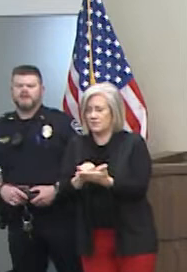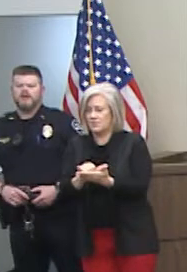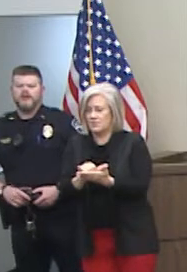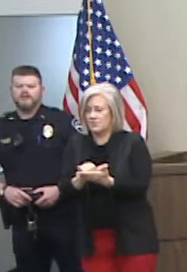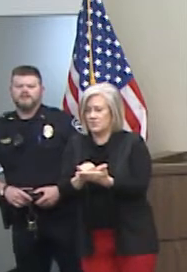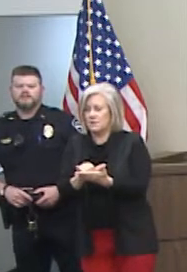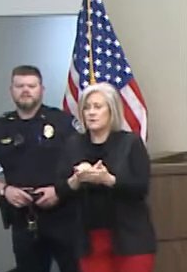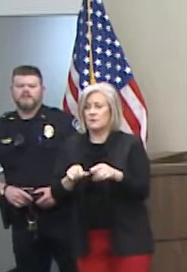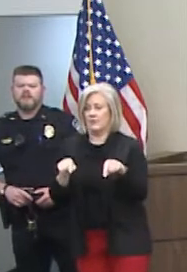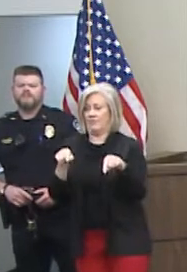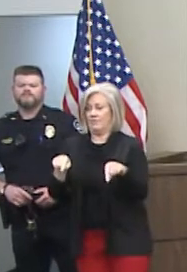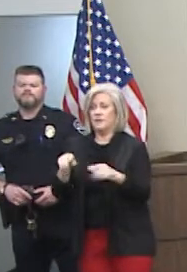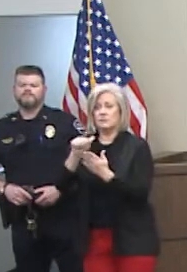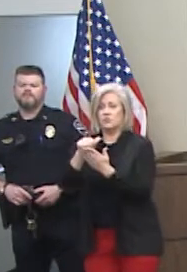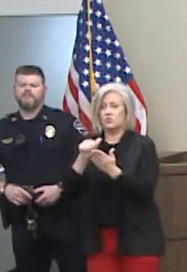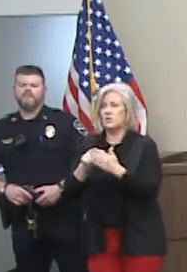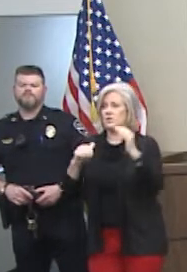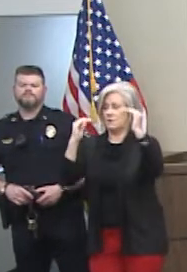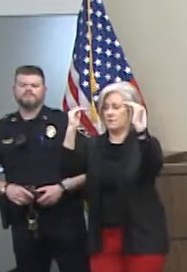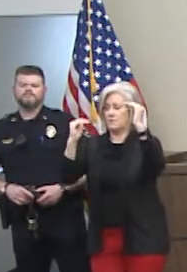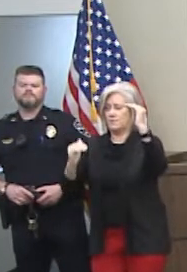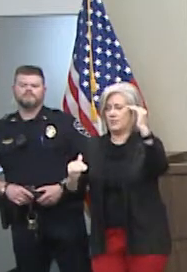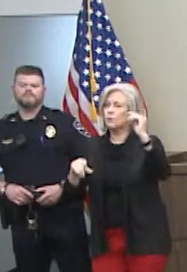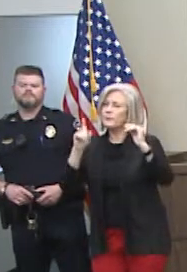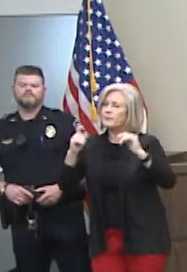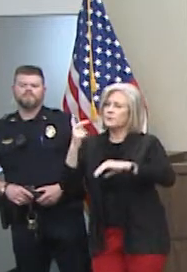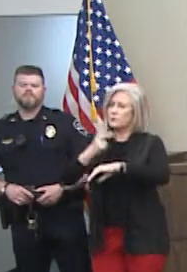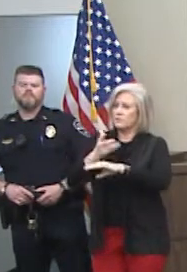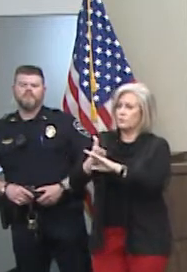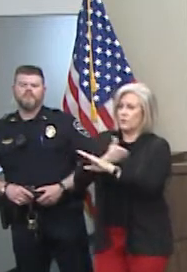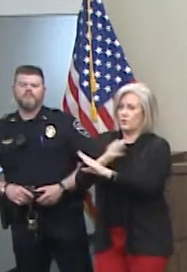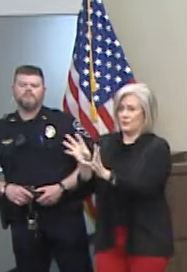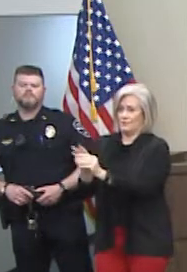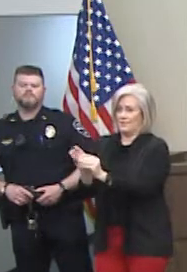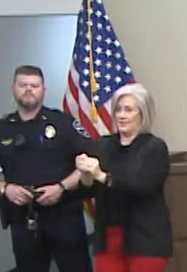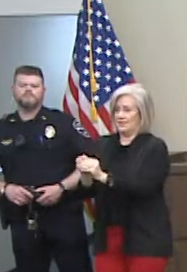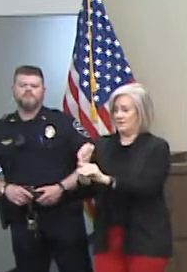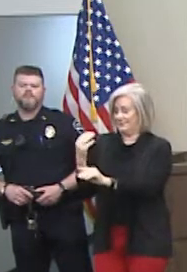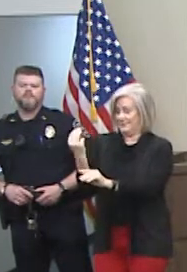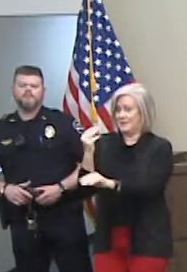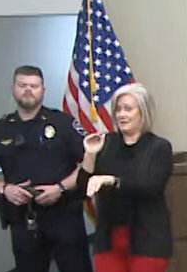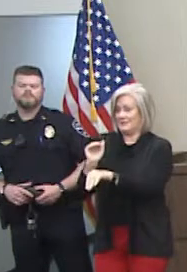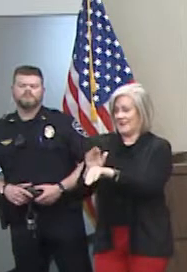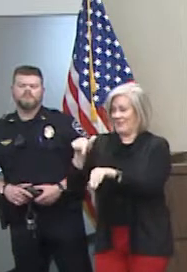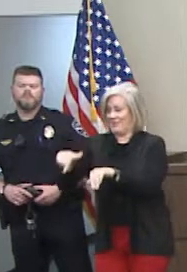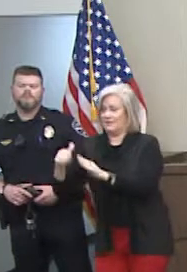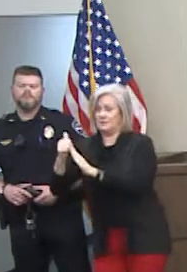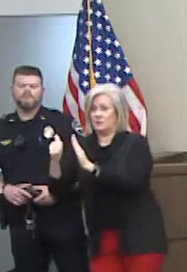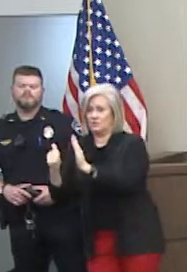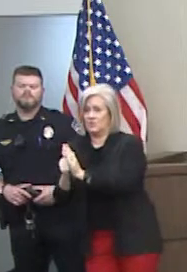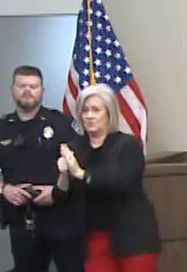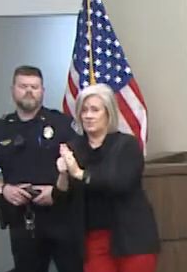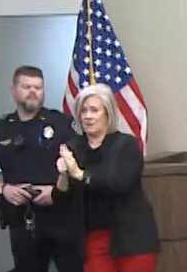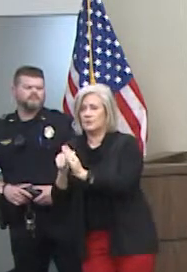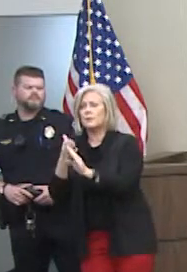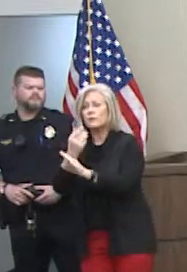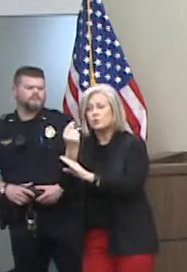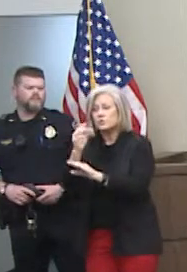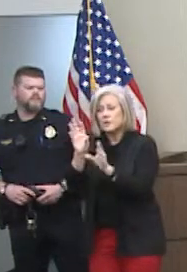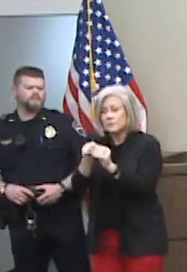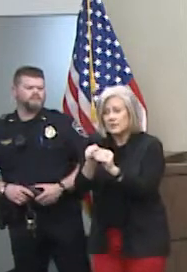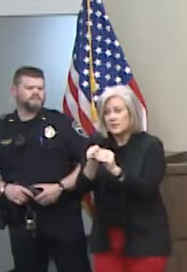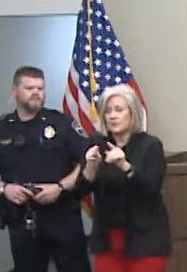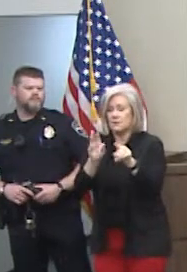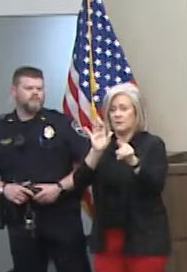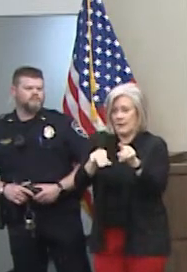when we posted this agenda, it had to be posted 3 days before the meeting. So it was posted on Monday night before the Tuesday meeting. And so at the time